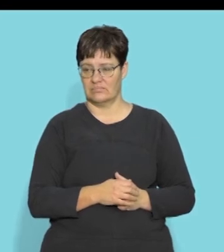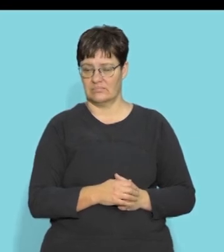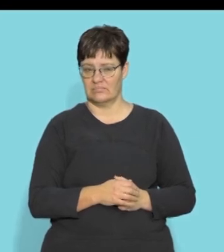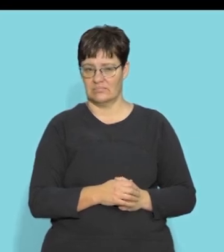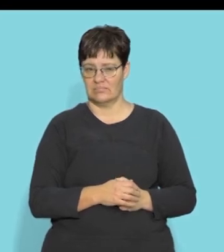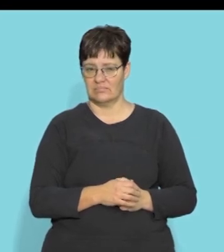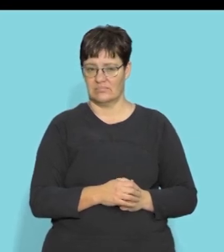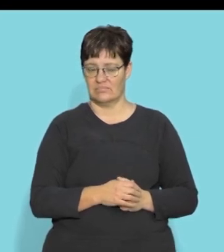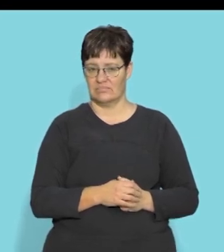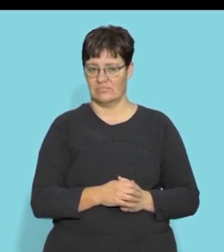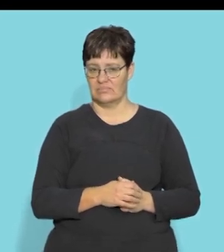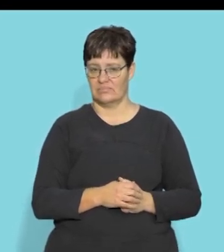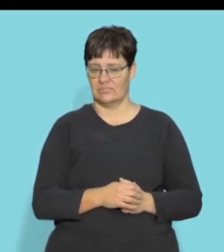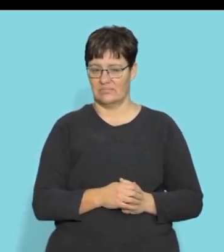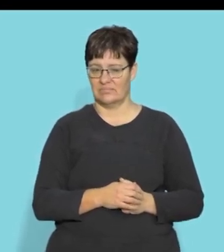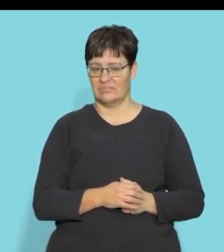What